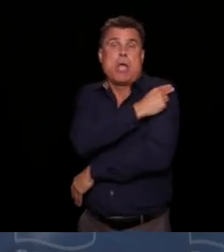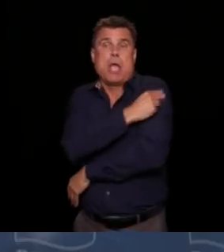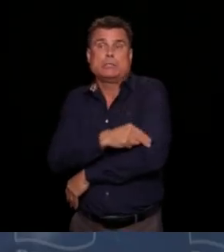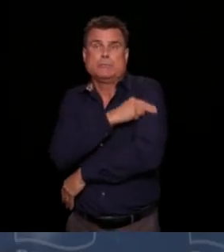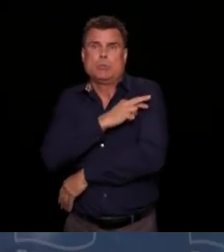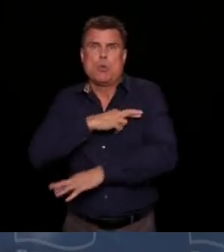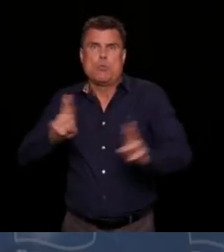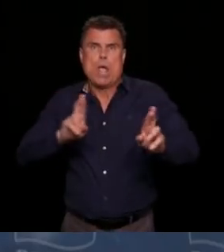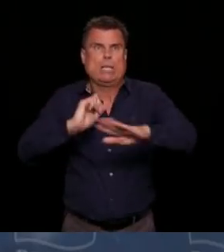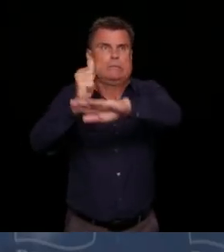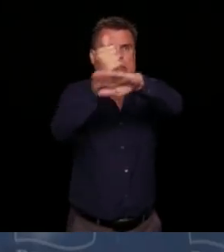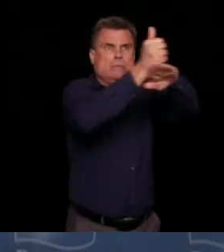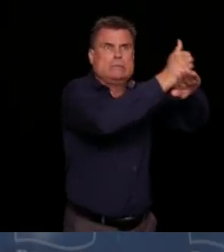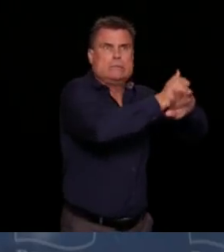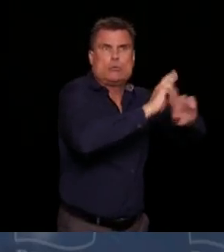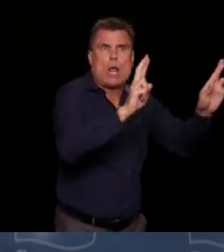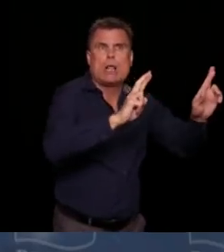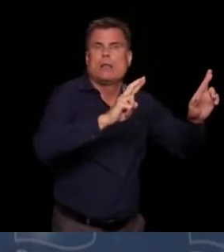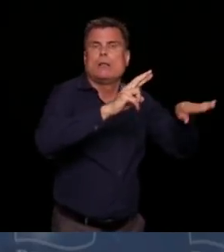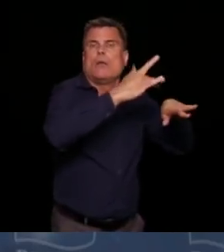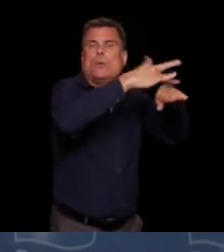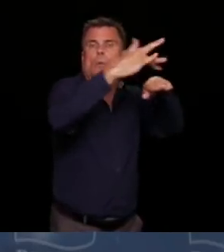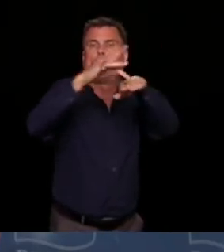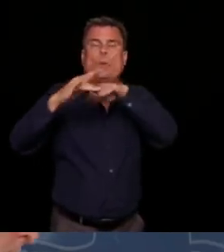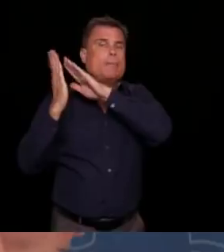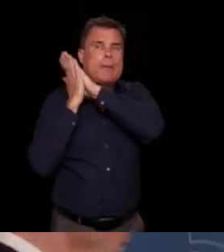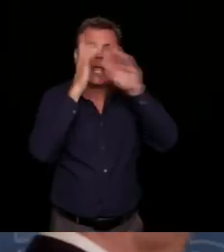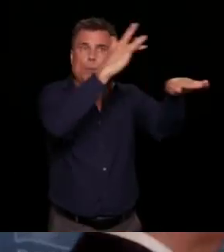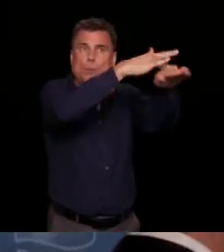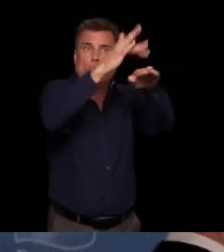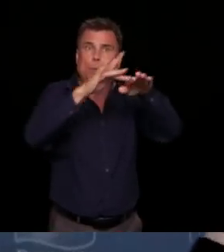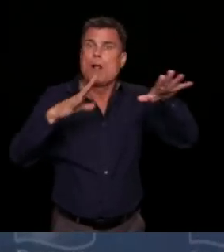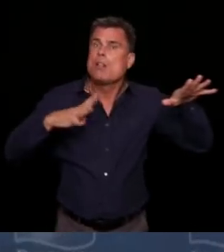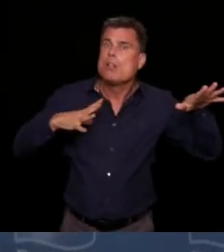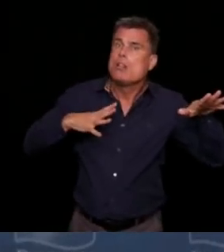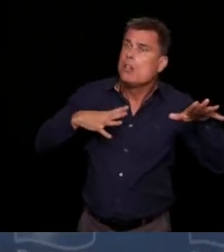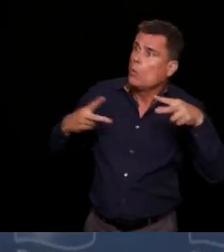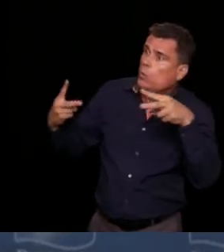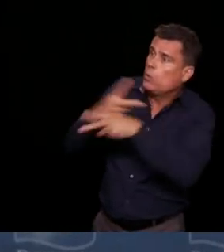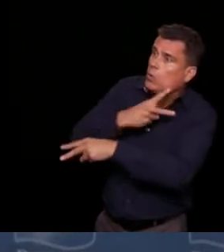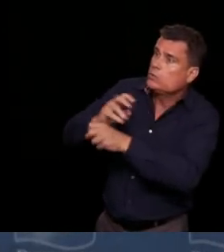in the fall. And this is one of the ways that we're doing it. Do you have a follow-up, Marcella?